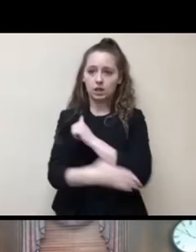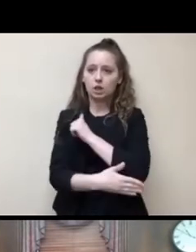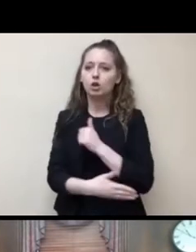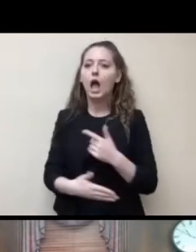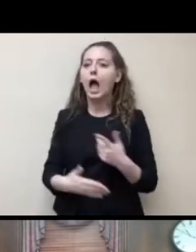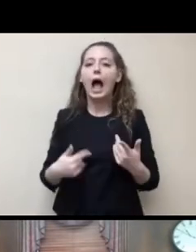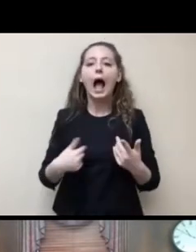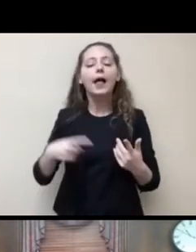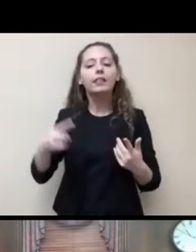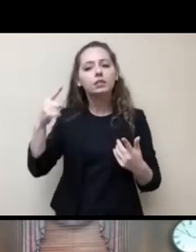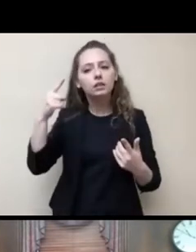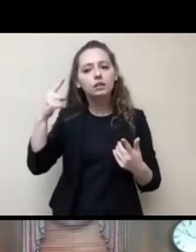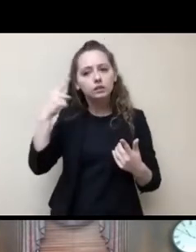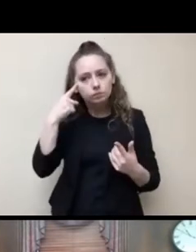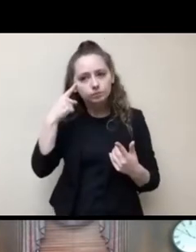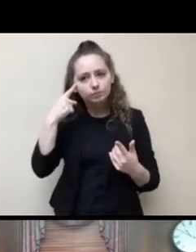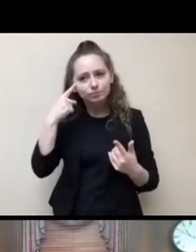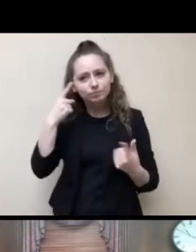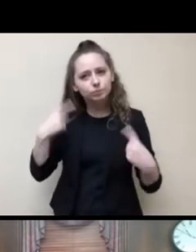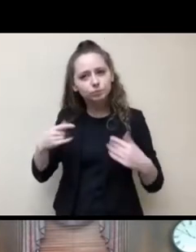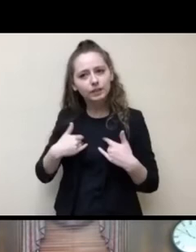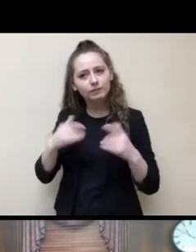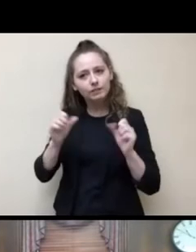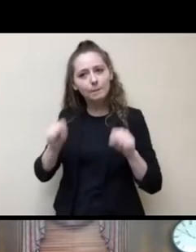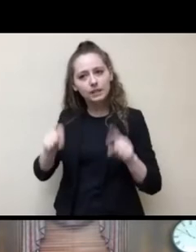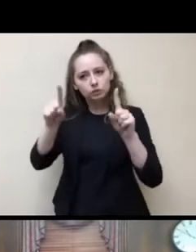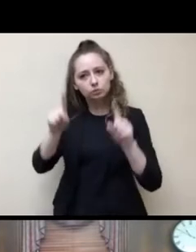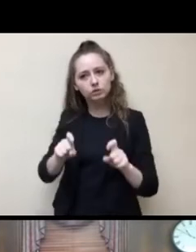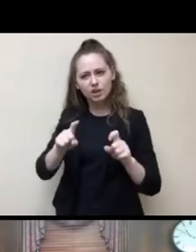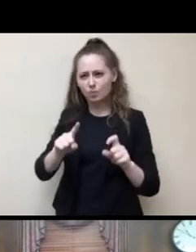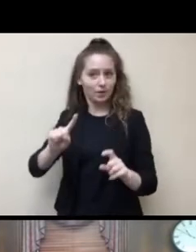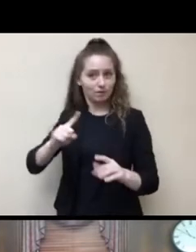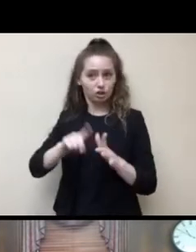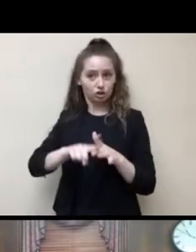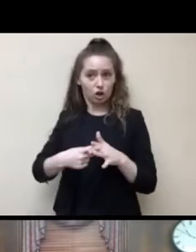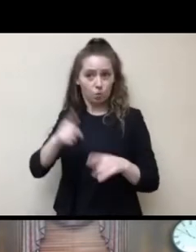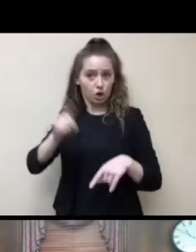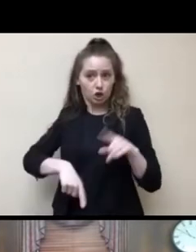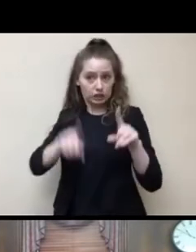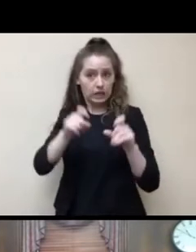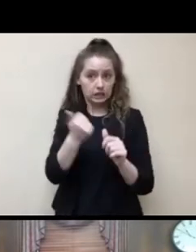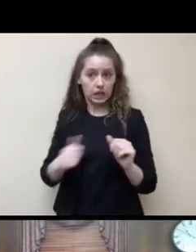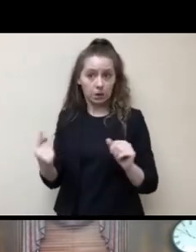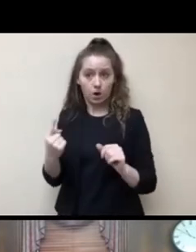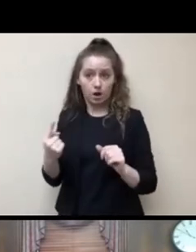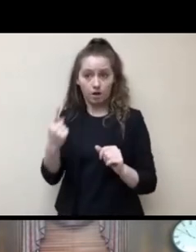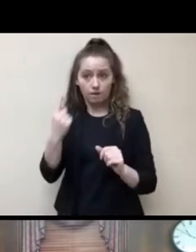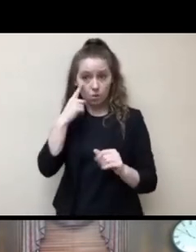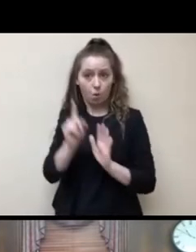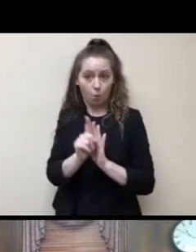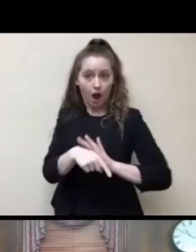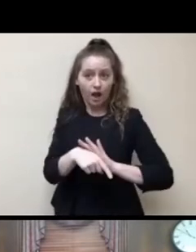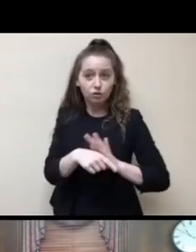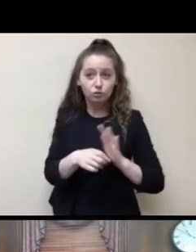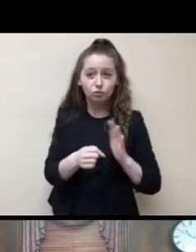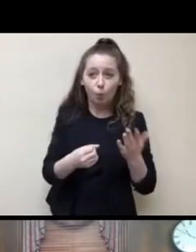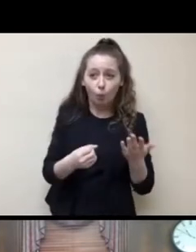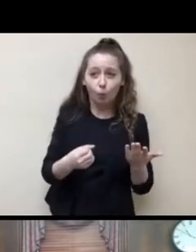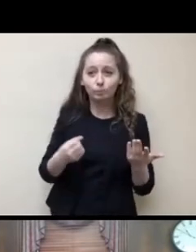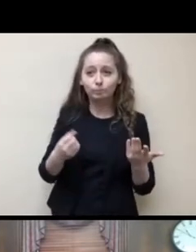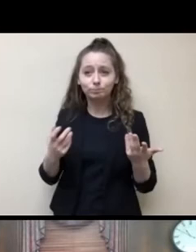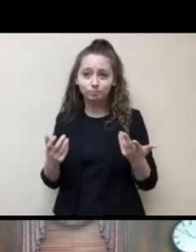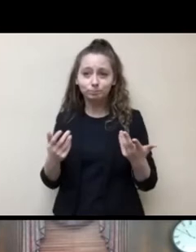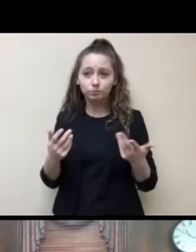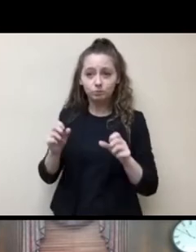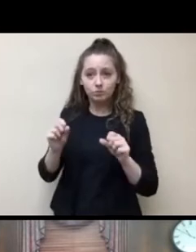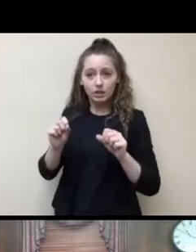the ability to test now. When this first started, we couldn't test anybody for a while. So with the ability to test, with the